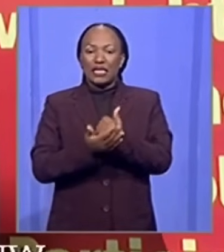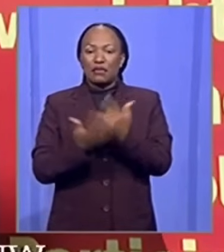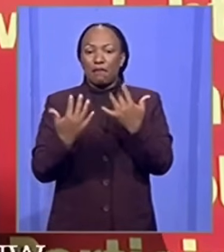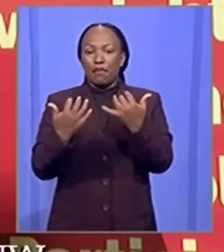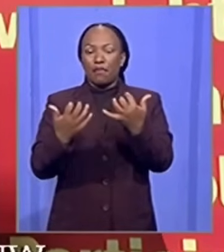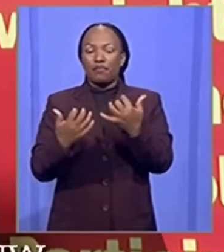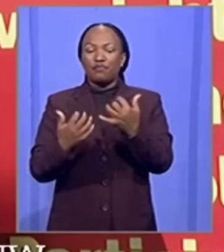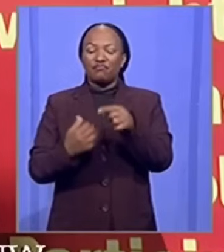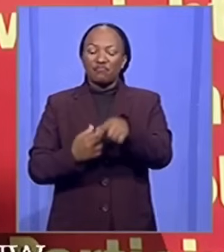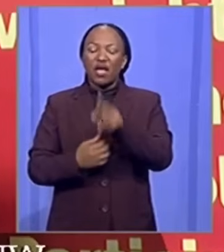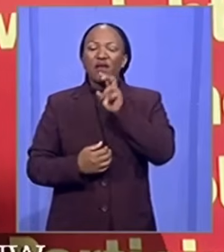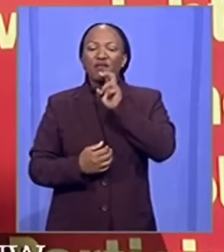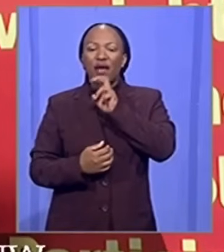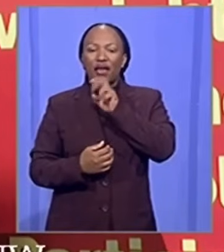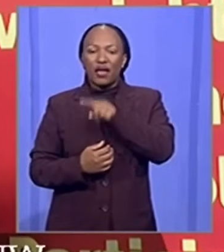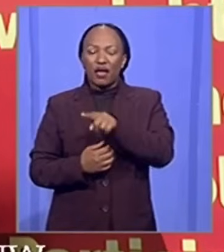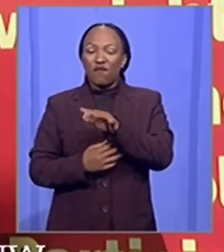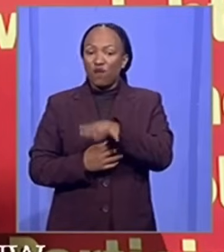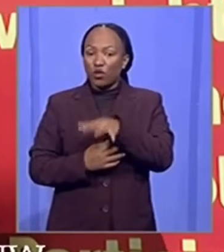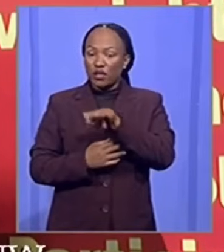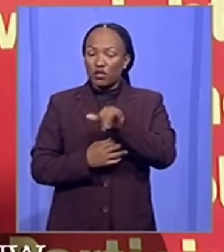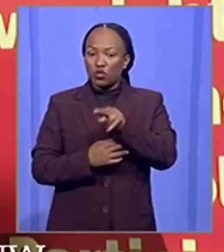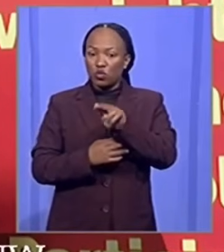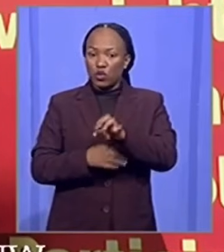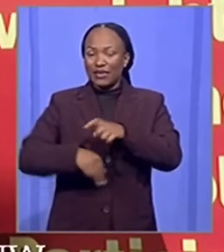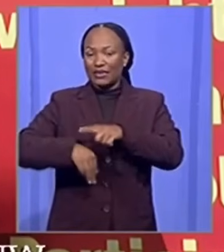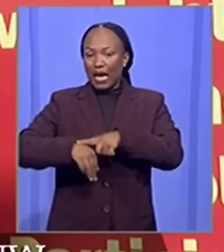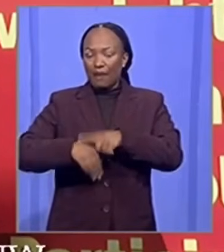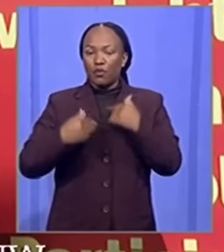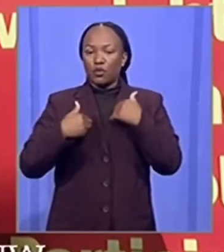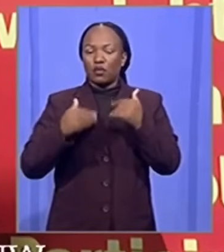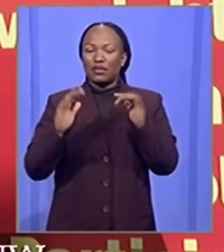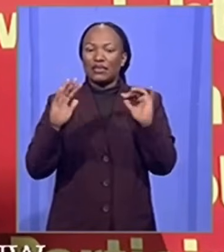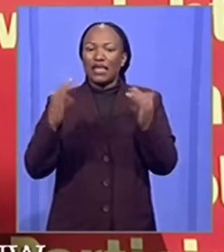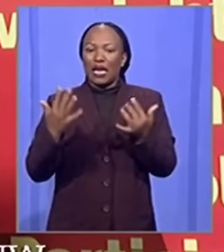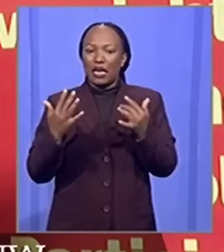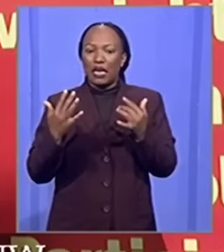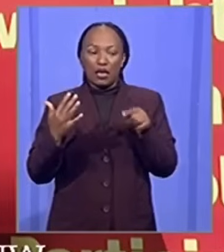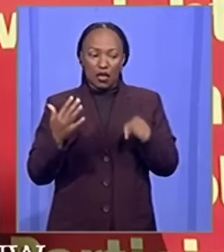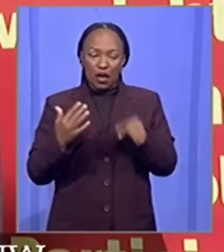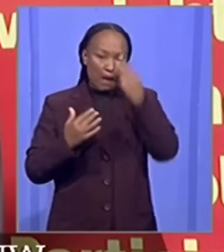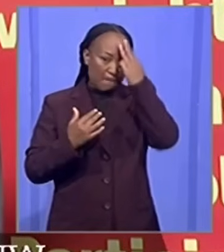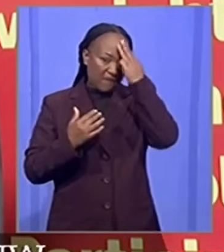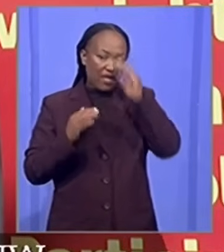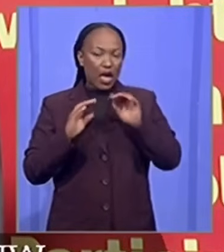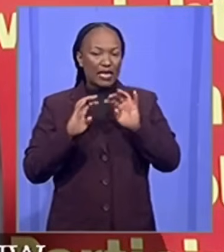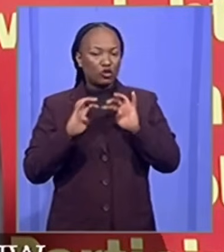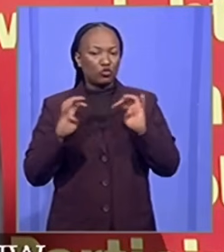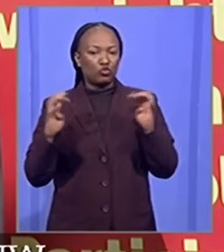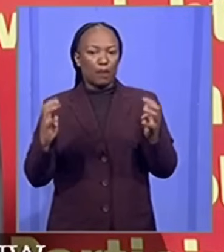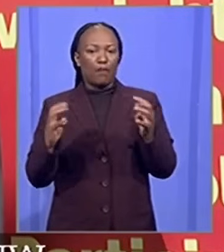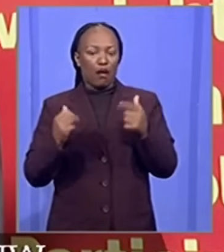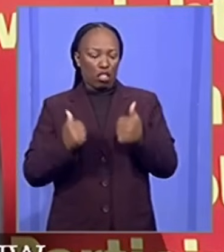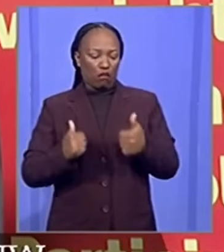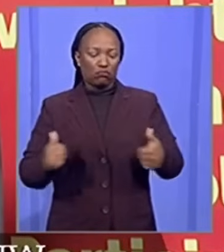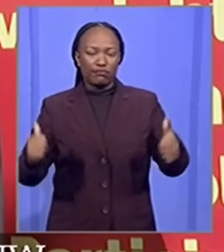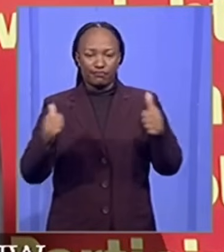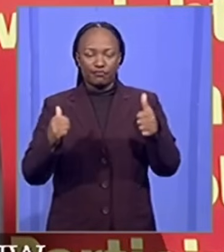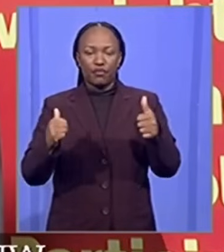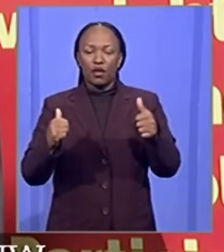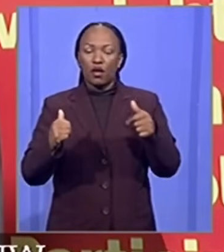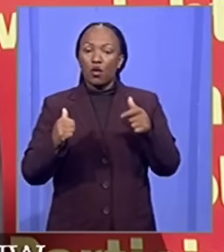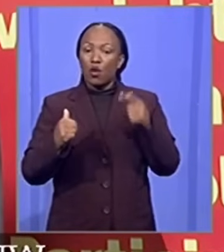of June at 10 o'clock at the Legislature Chamber here in Mafikeng. It is the date that has been determined by the